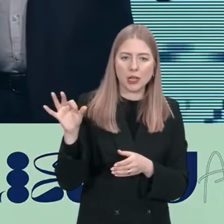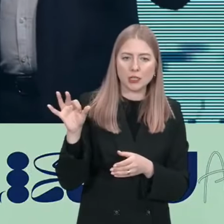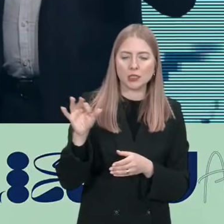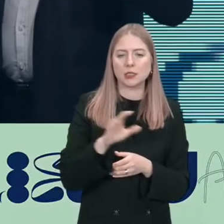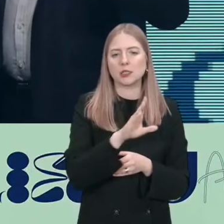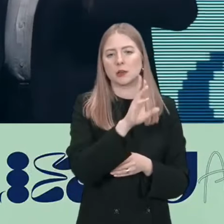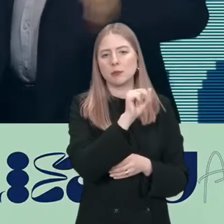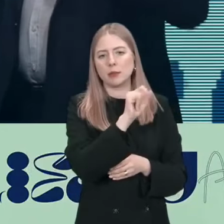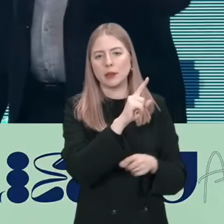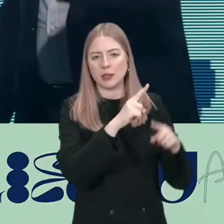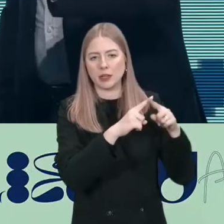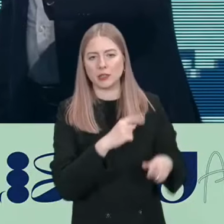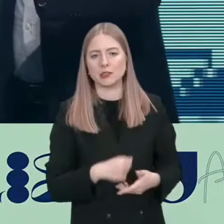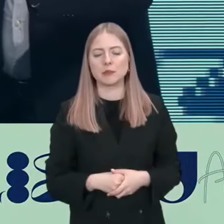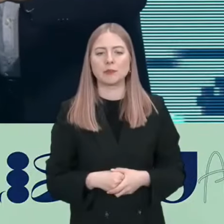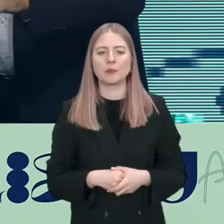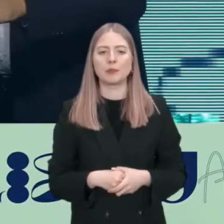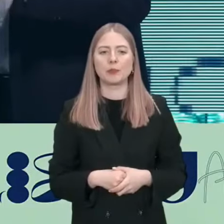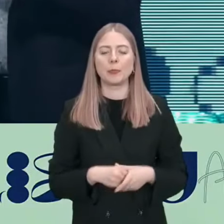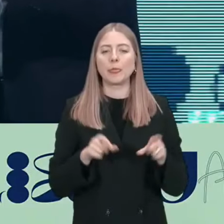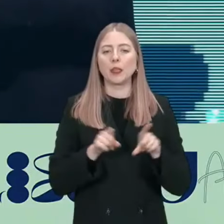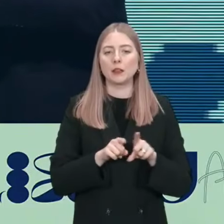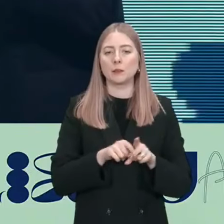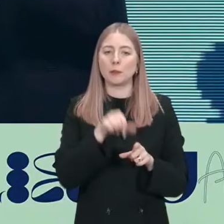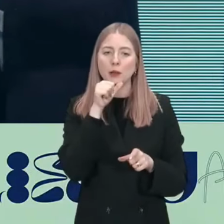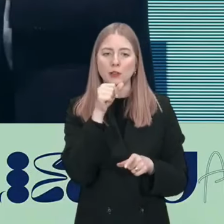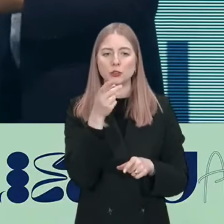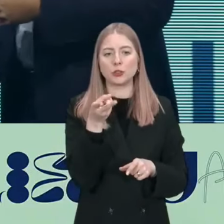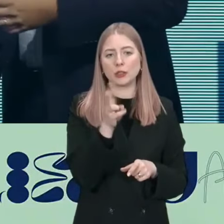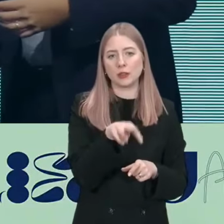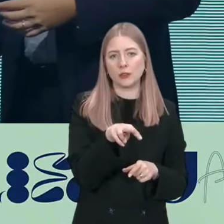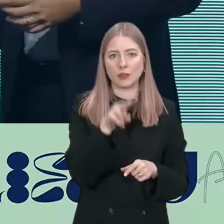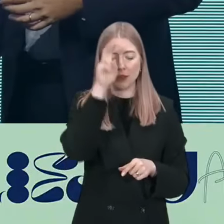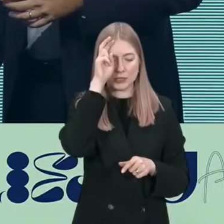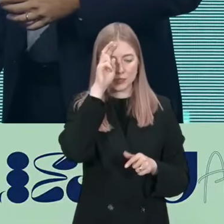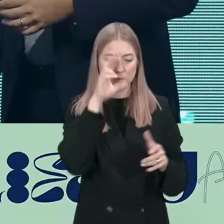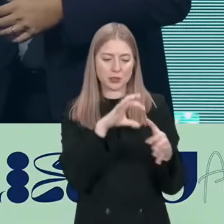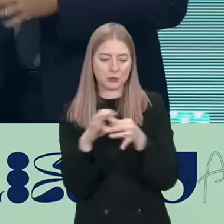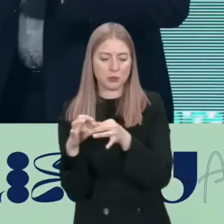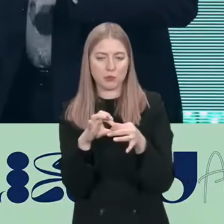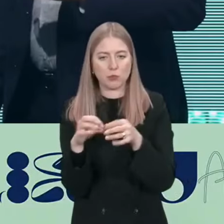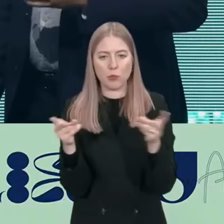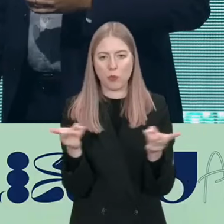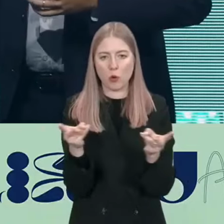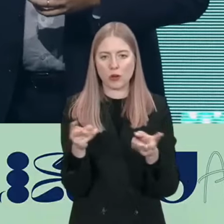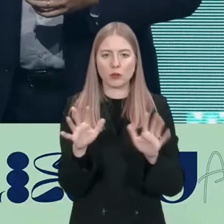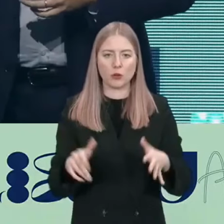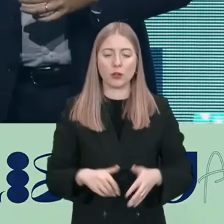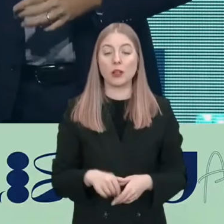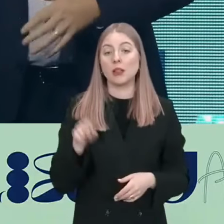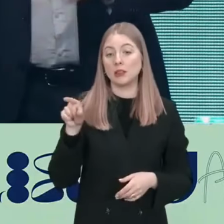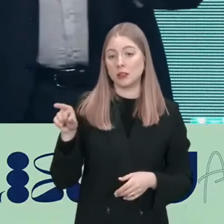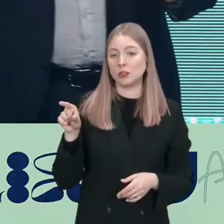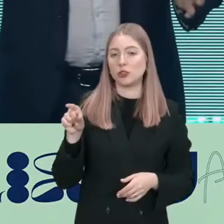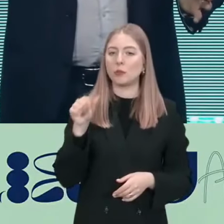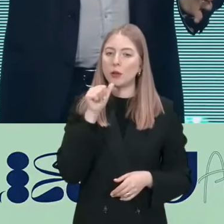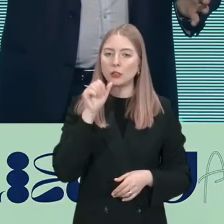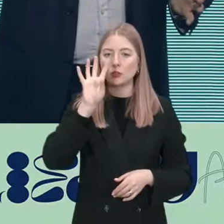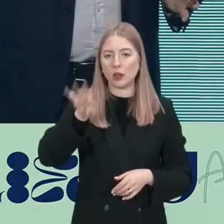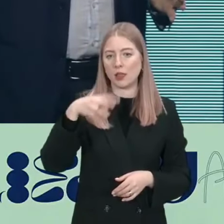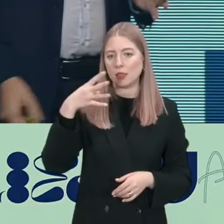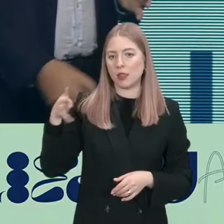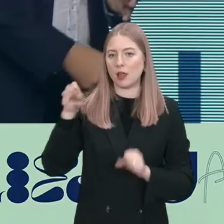the same points we brought up before, let's plot them on this new graph to show how they've evolved and how they've changed, right? We have, for example, global